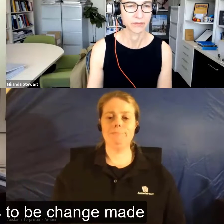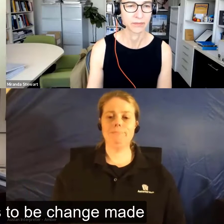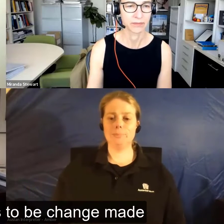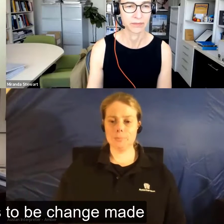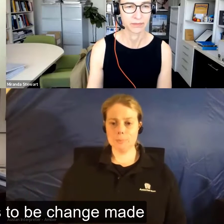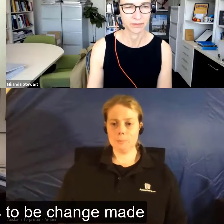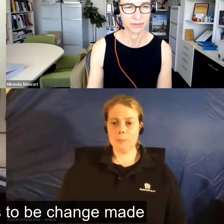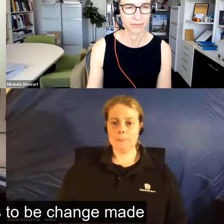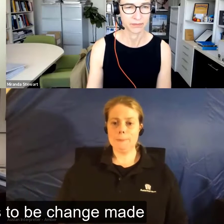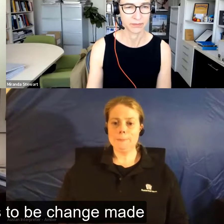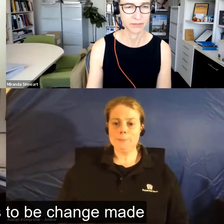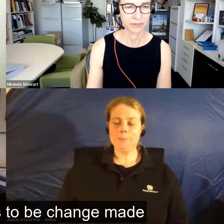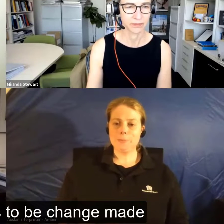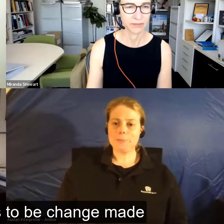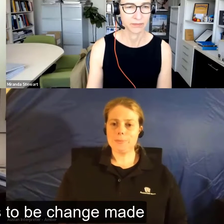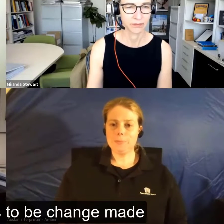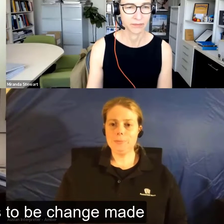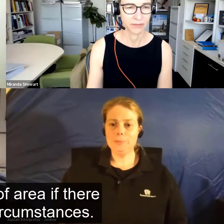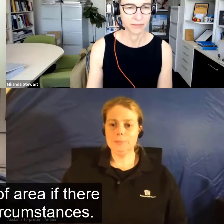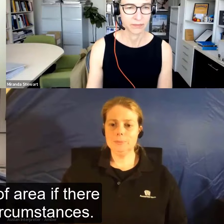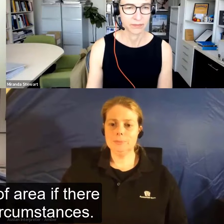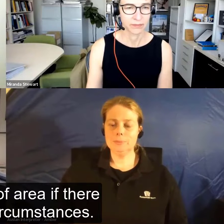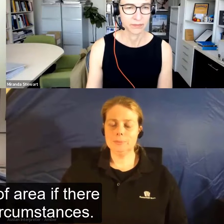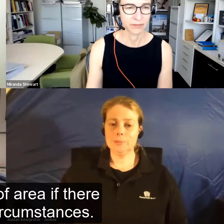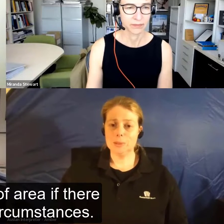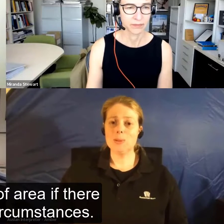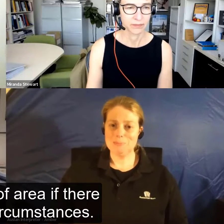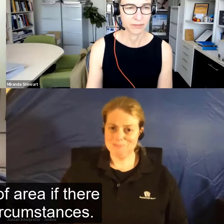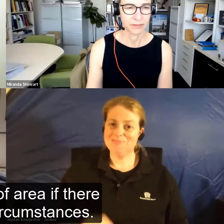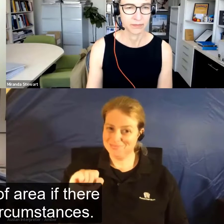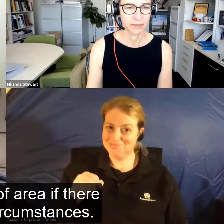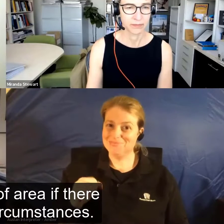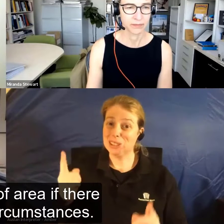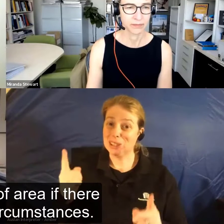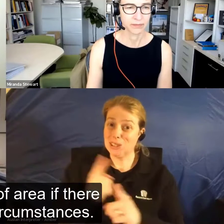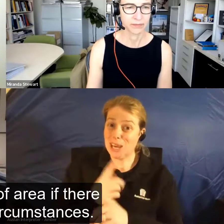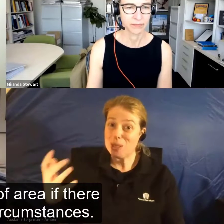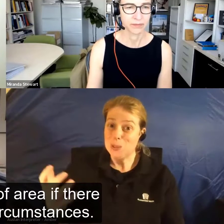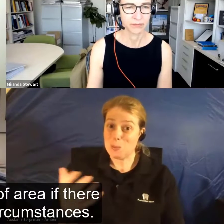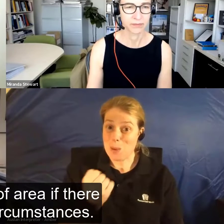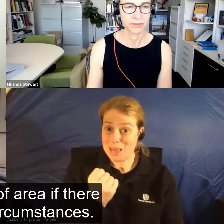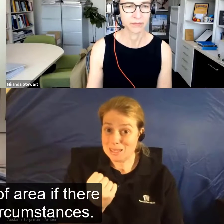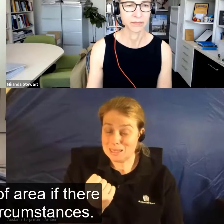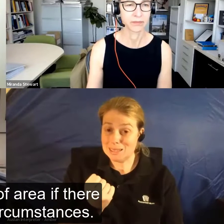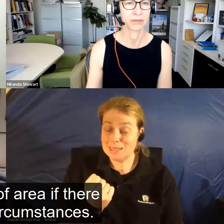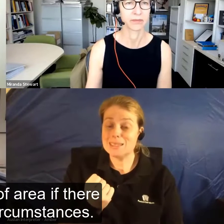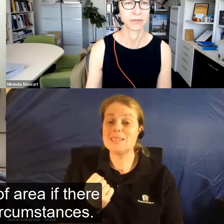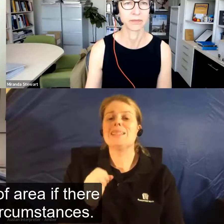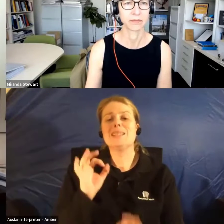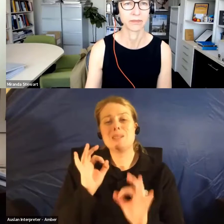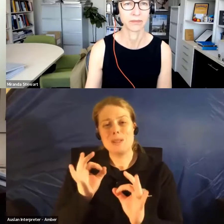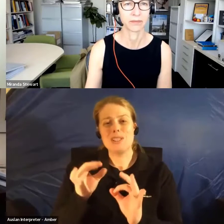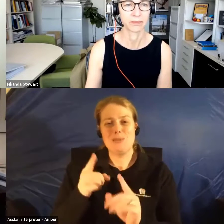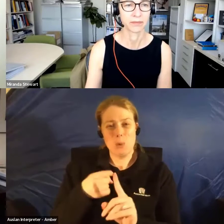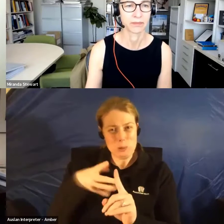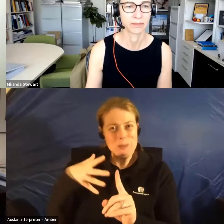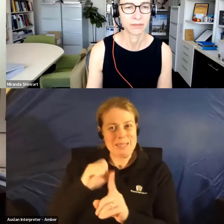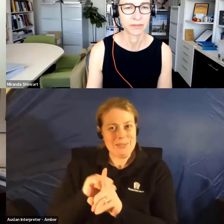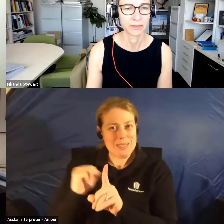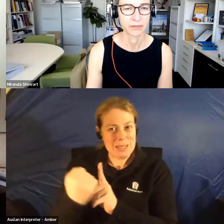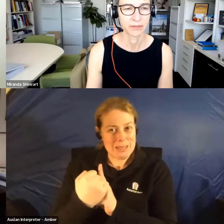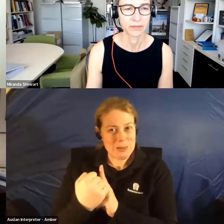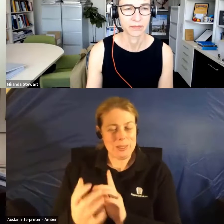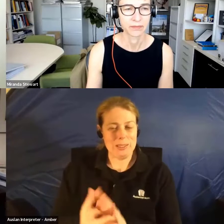certainly I think there needs to be change made in that kind of area if there are special circumstances. So